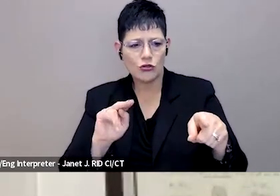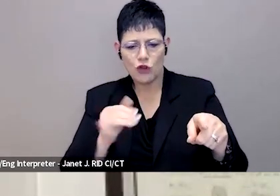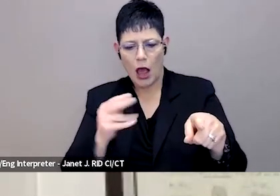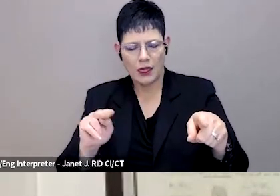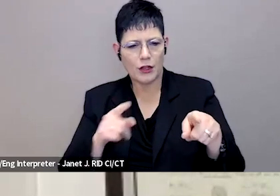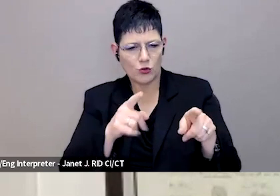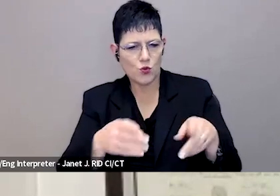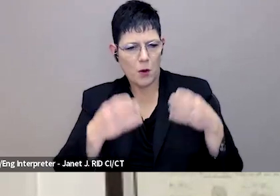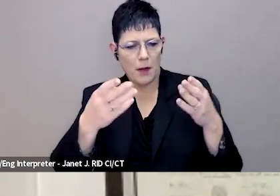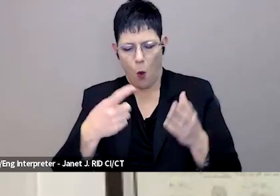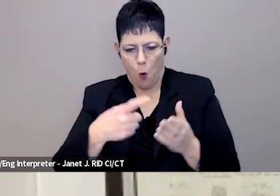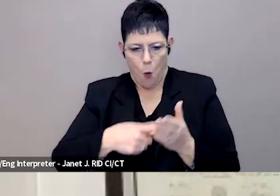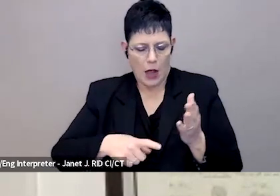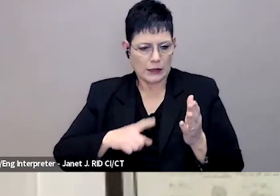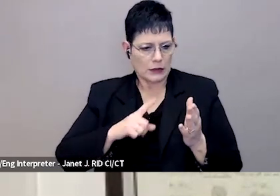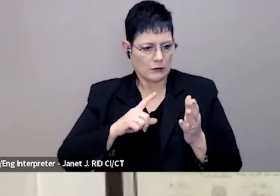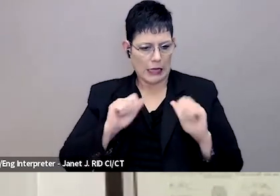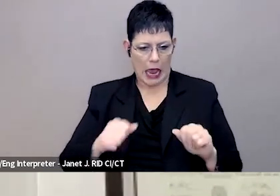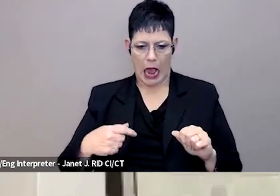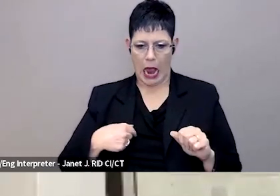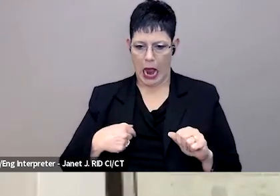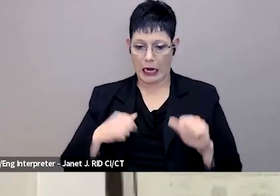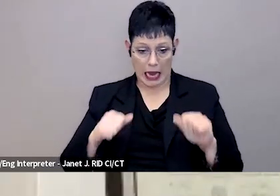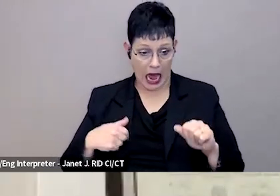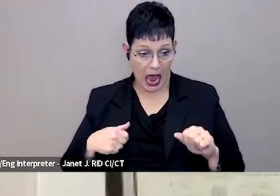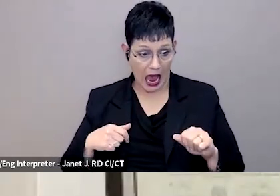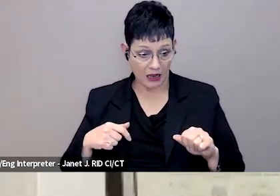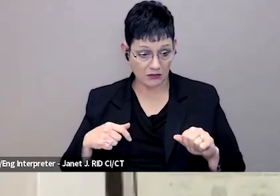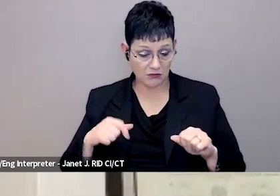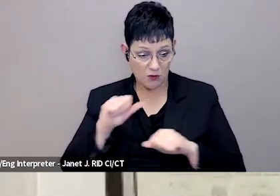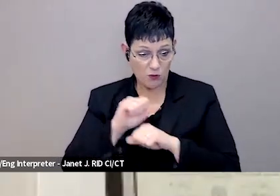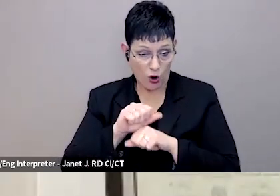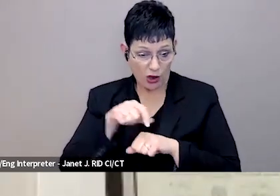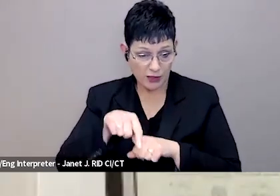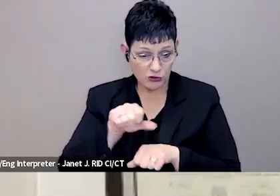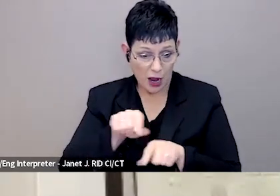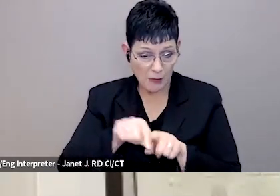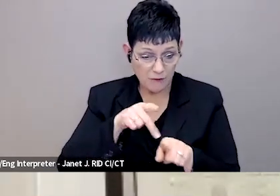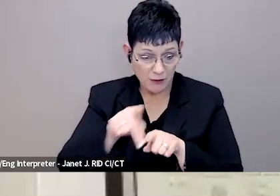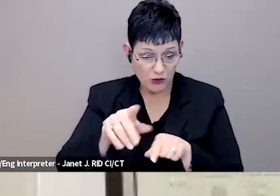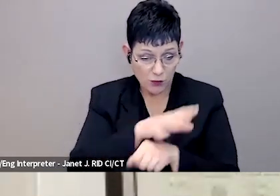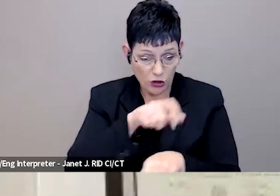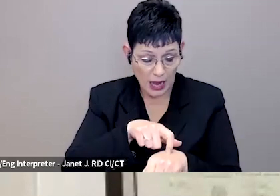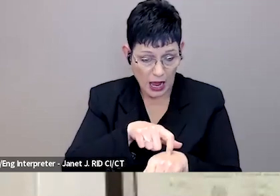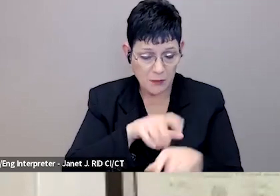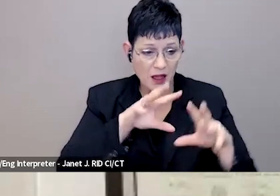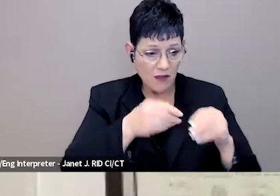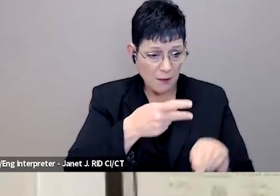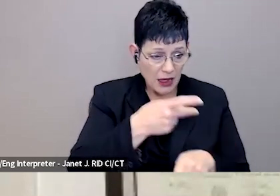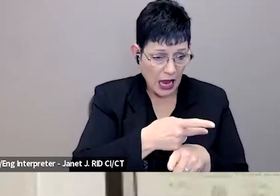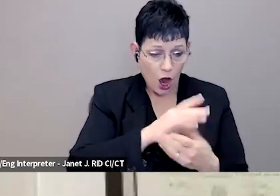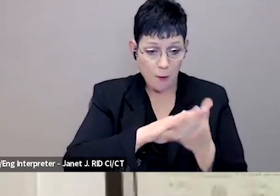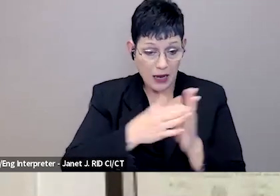to look at what career paths look like from family care into direct care. And that's